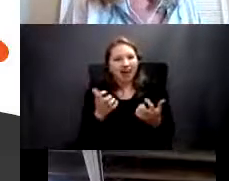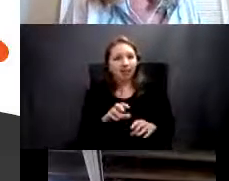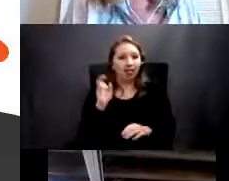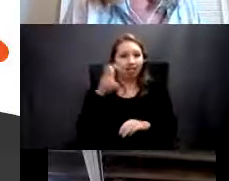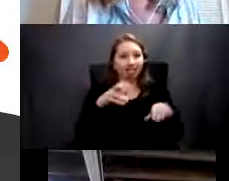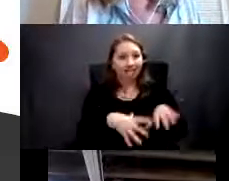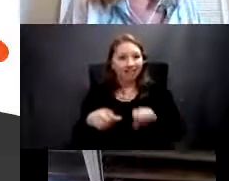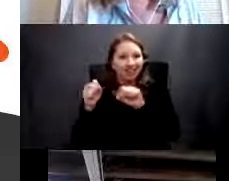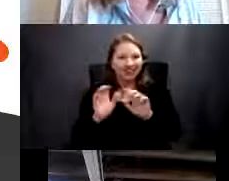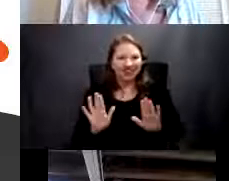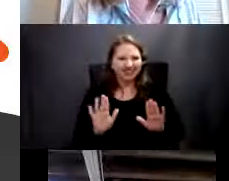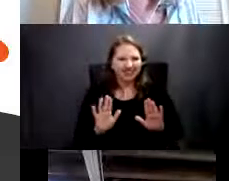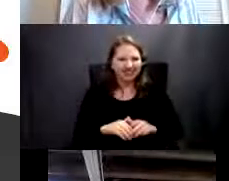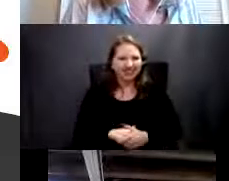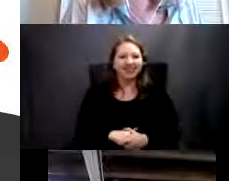take it.